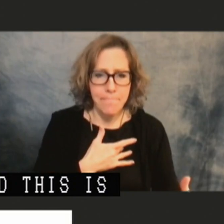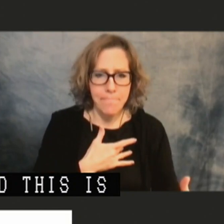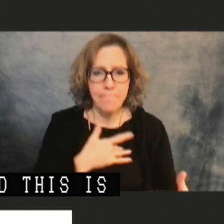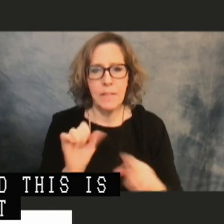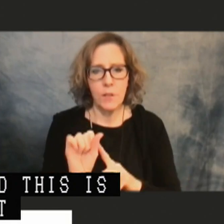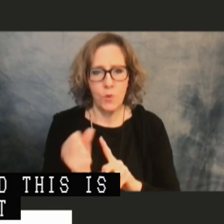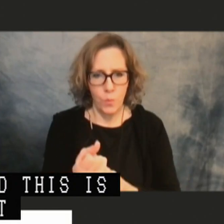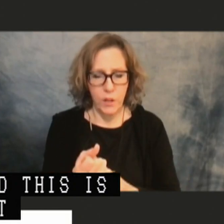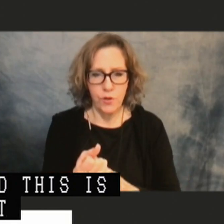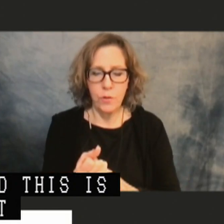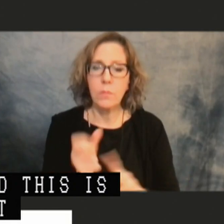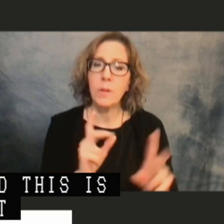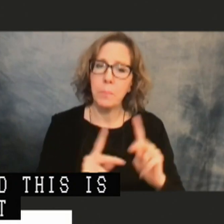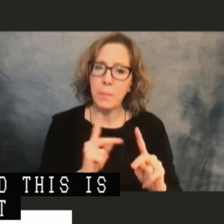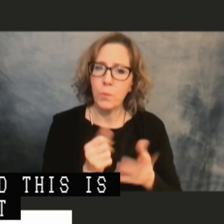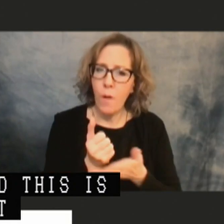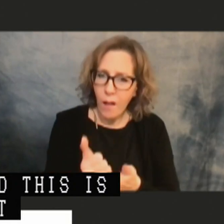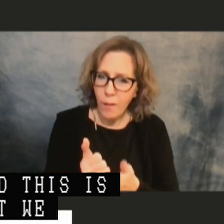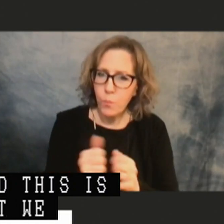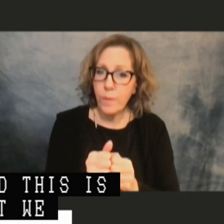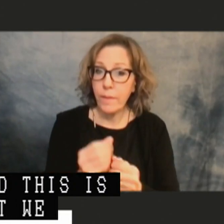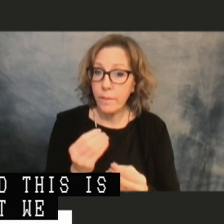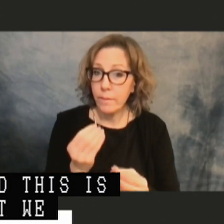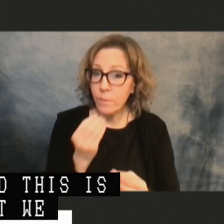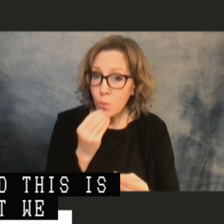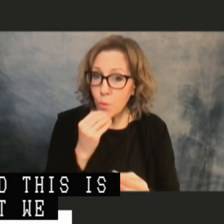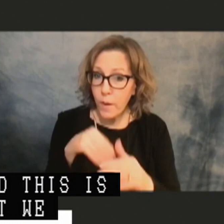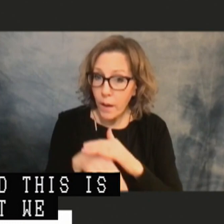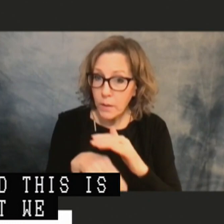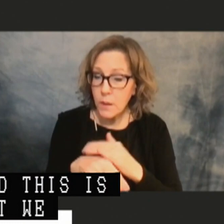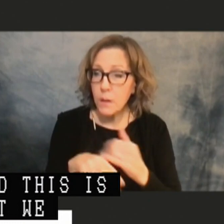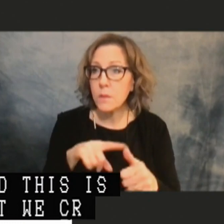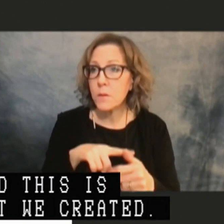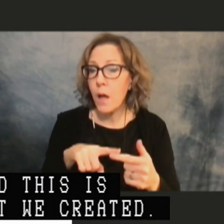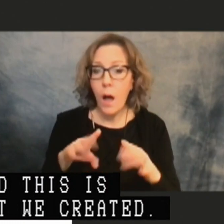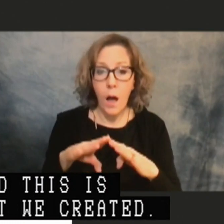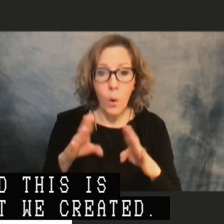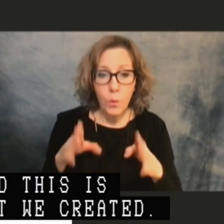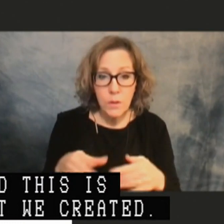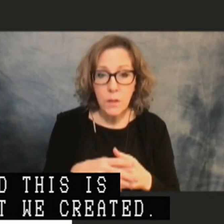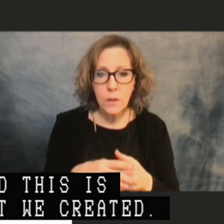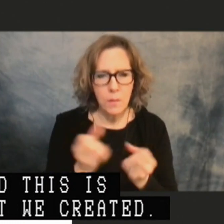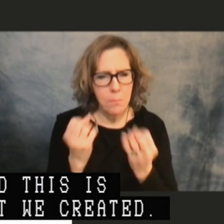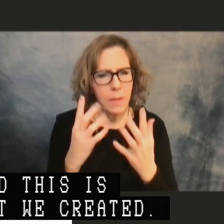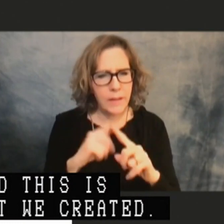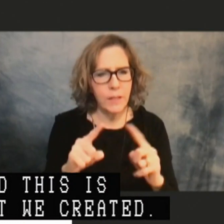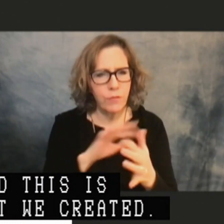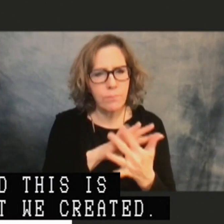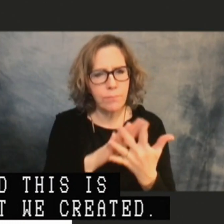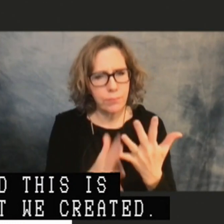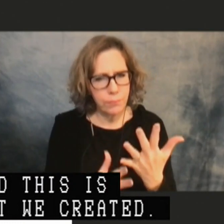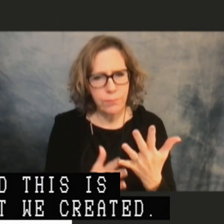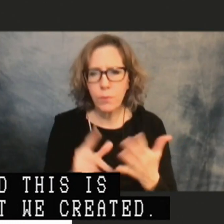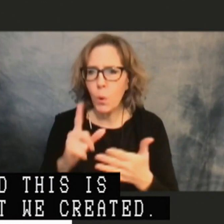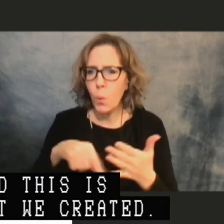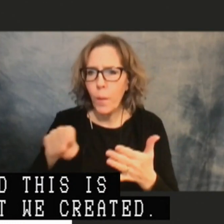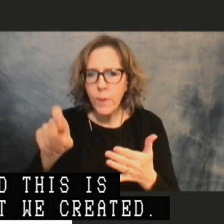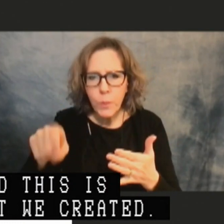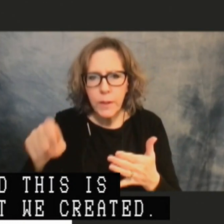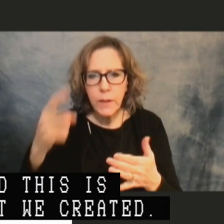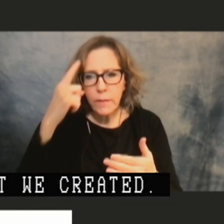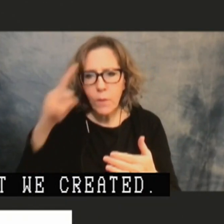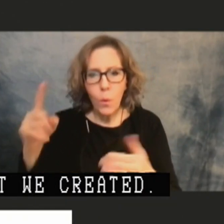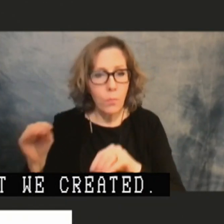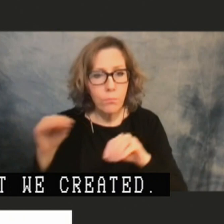with food access, with all of the different aspects of life that somebody needs to integrate in Boston. And sometimes